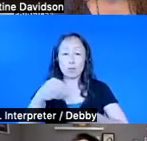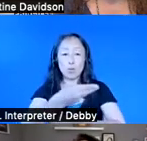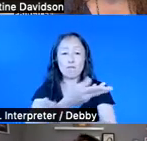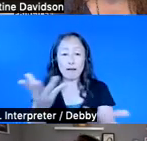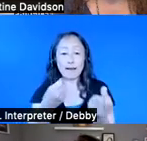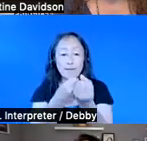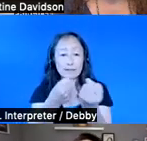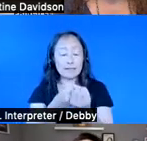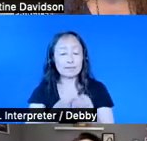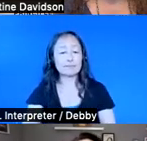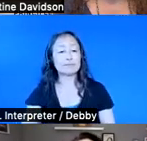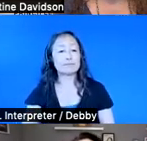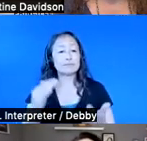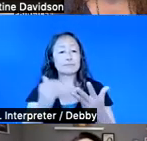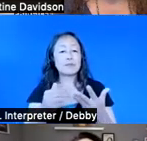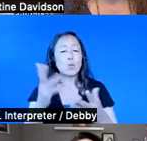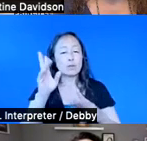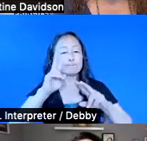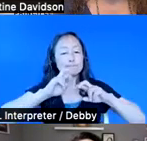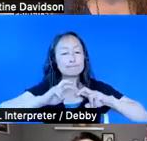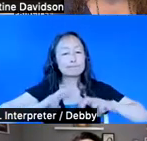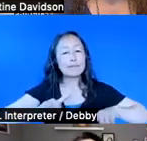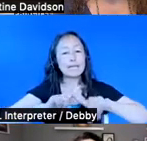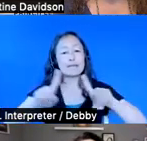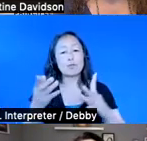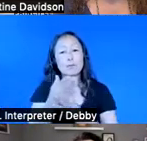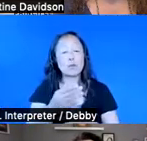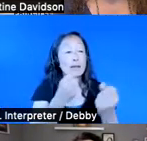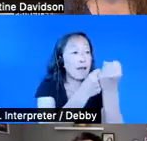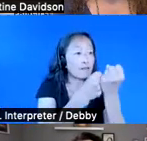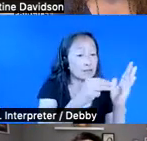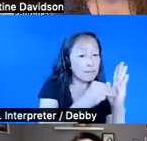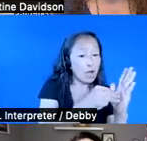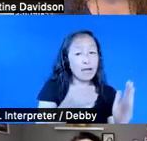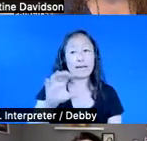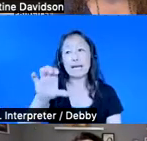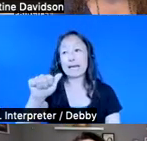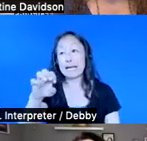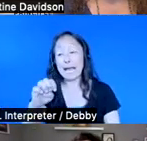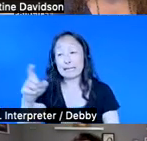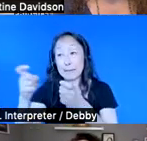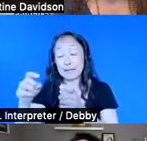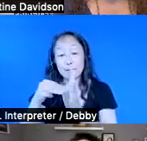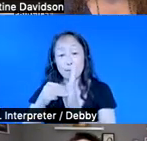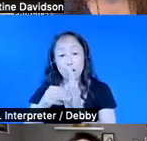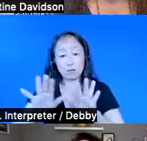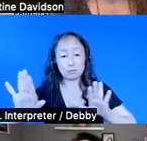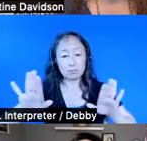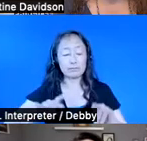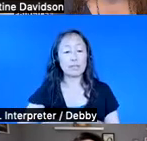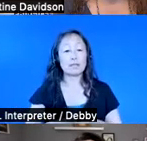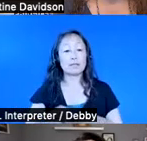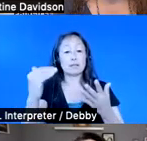differences between an advocacy model and a case management model. And then we'll discuss the roles and responsibilities